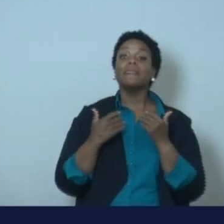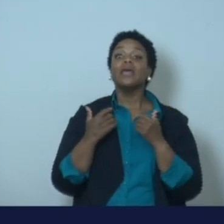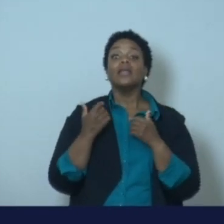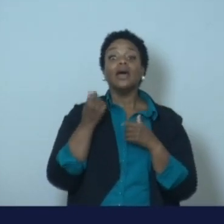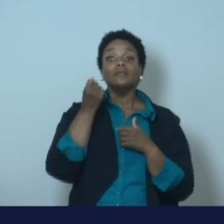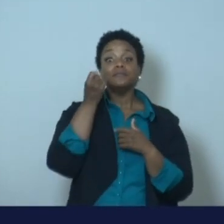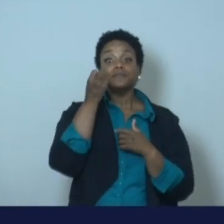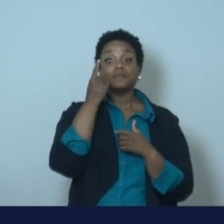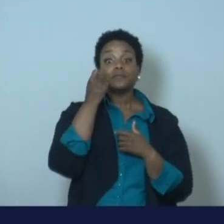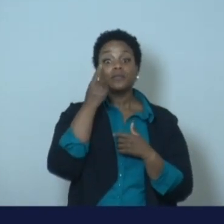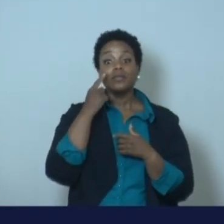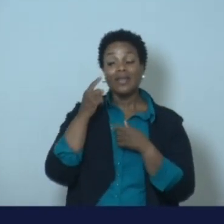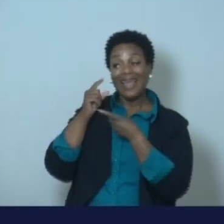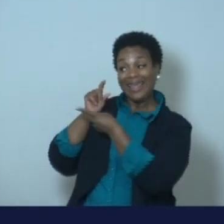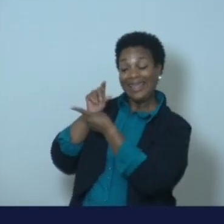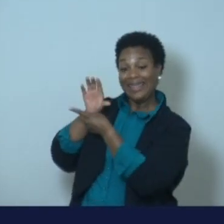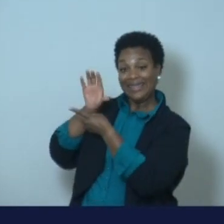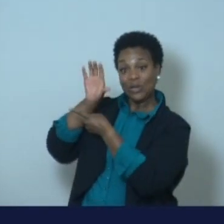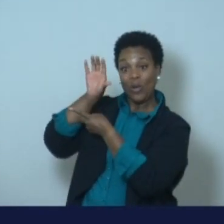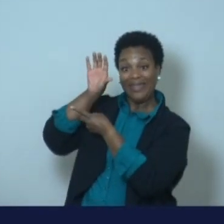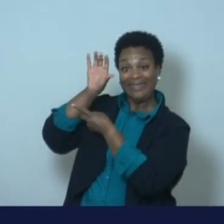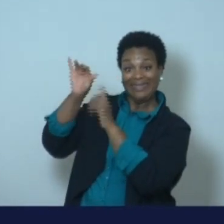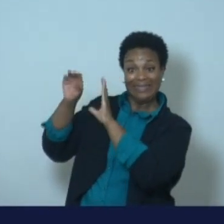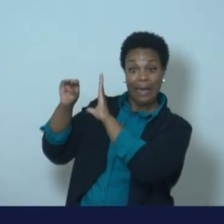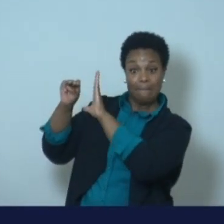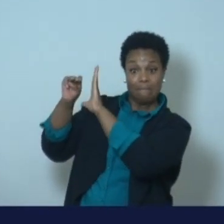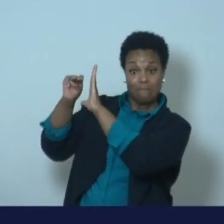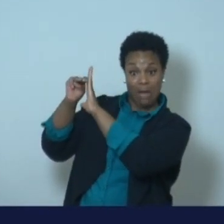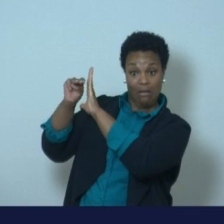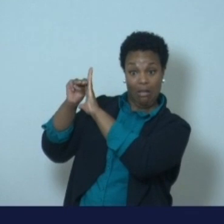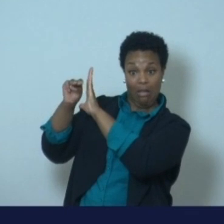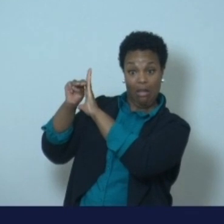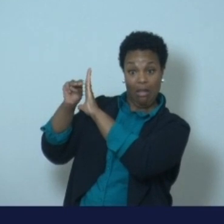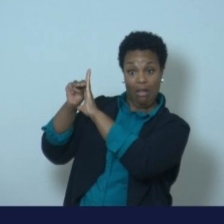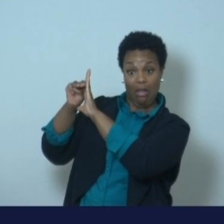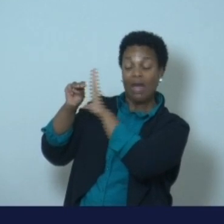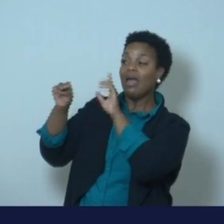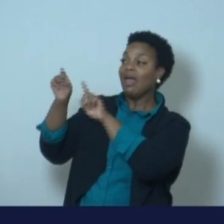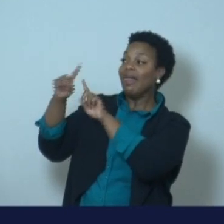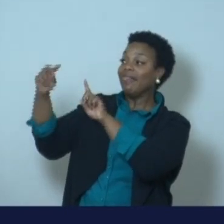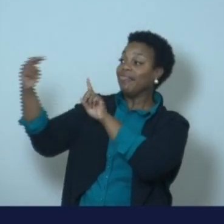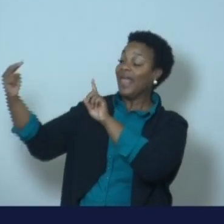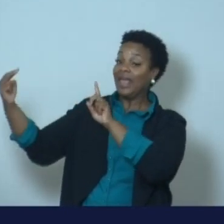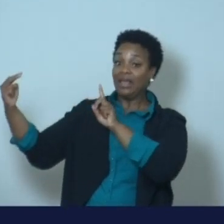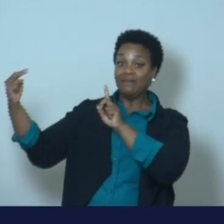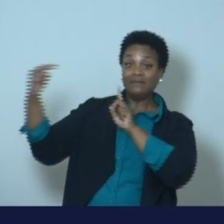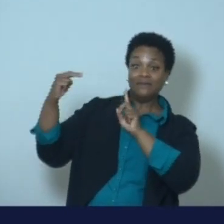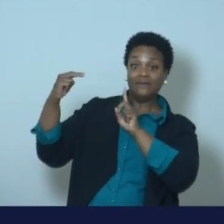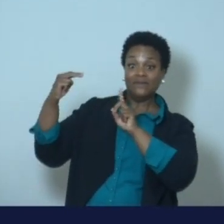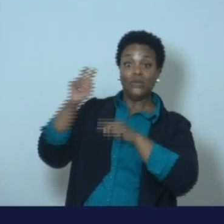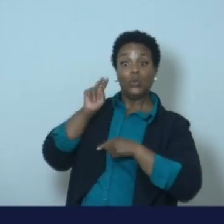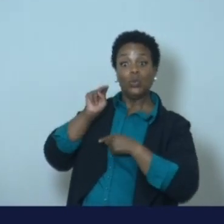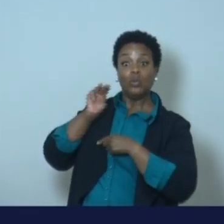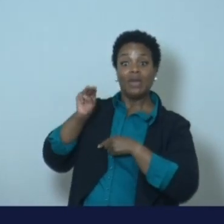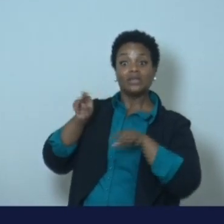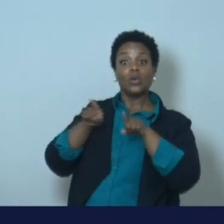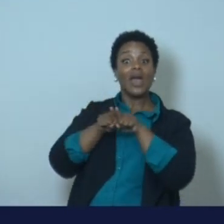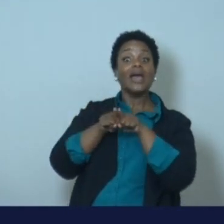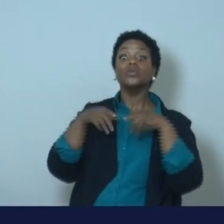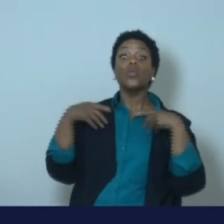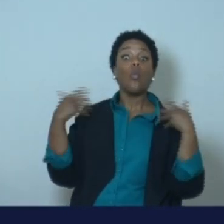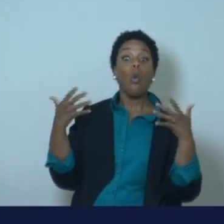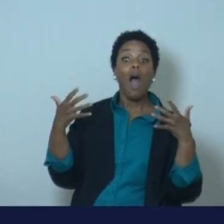the way in which they're viewing national decisions as a proactive, assertive state,